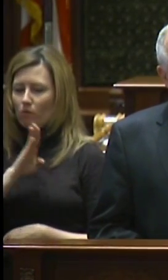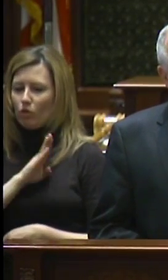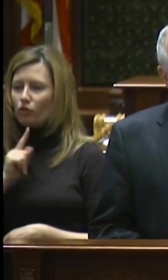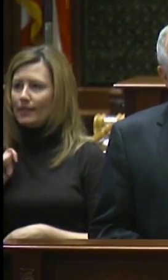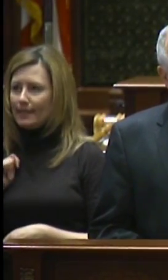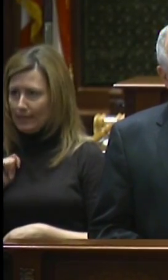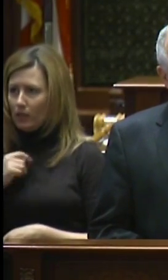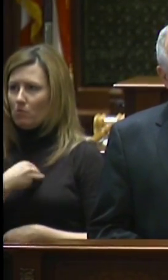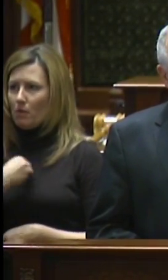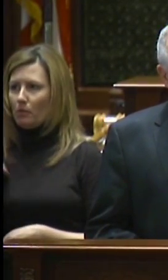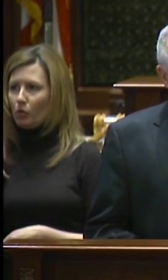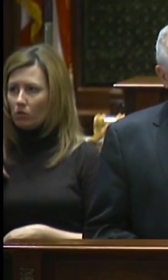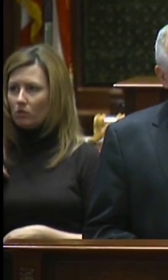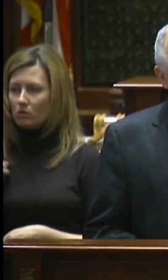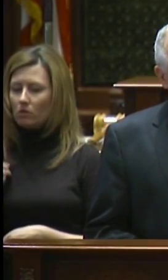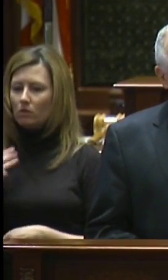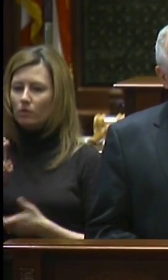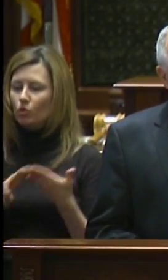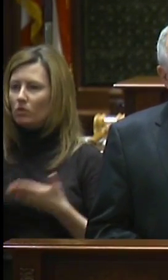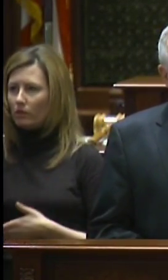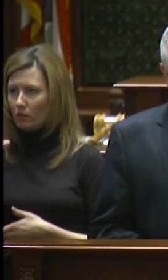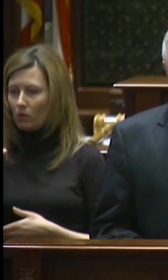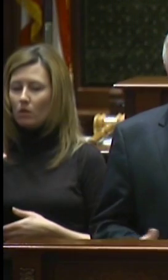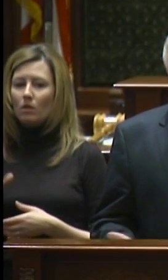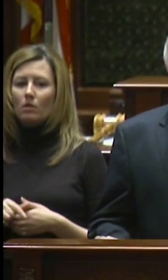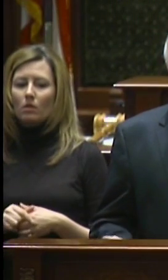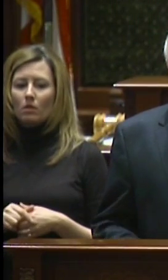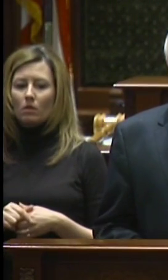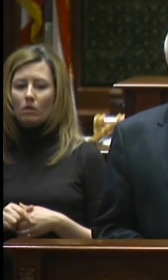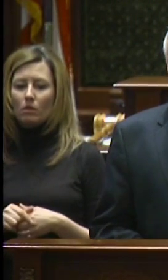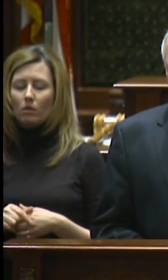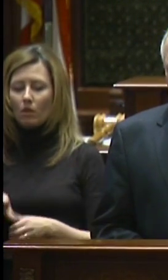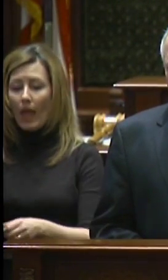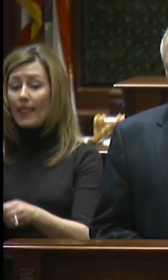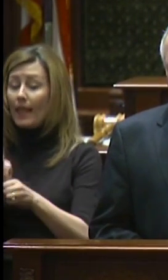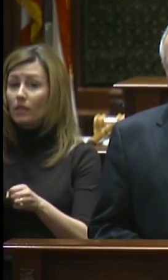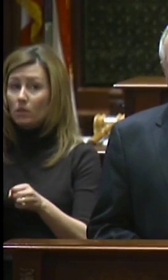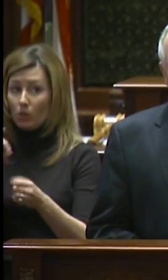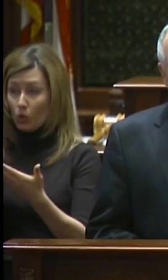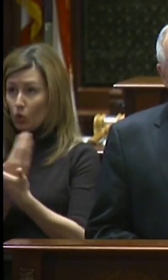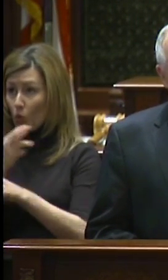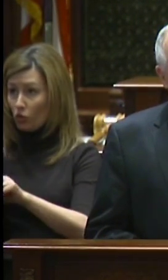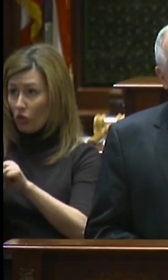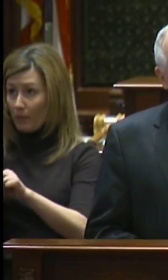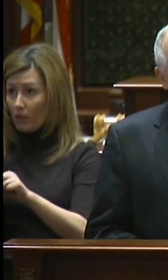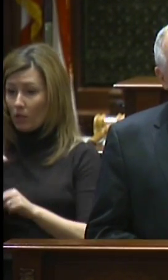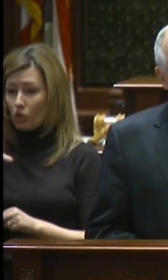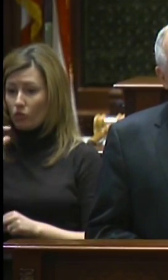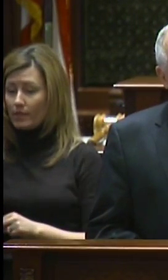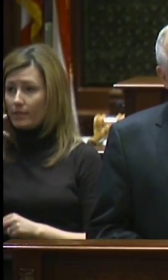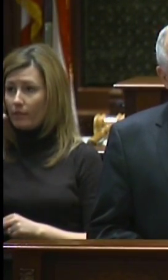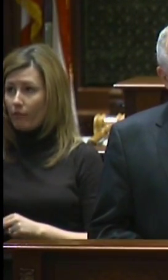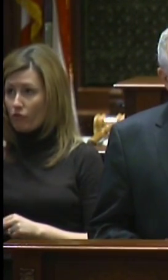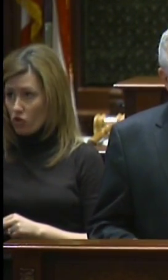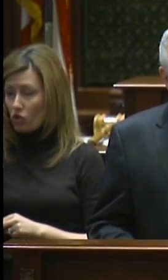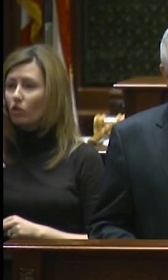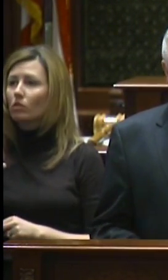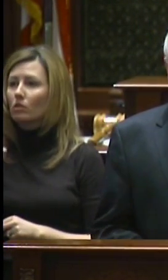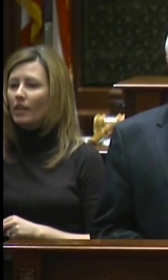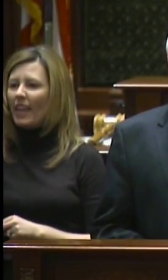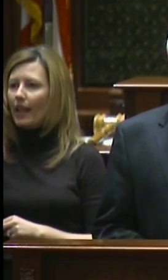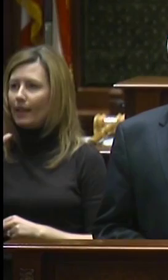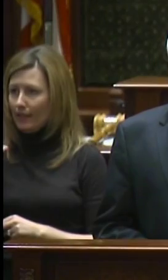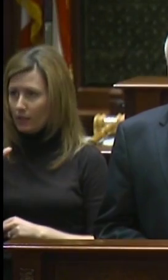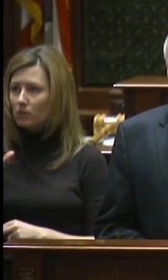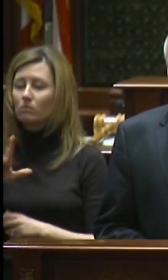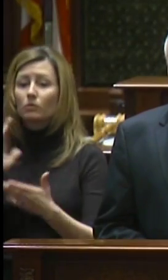the University of Illinois Board of Trustees. They elected a new chairman, Christopher Kennedy. A new